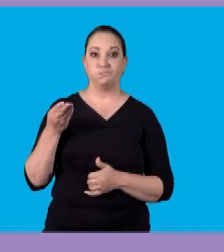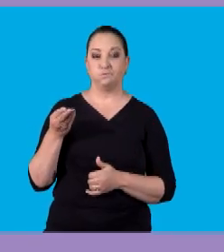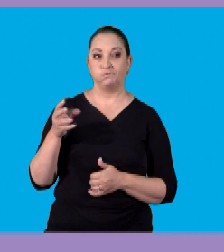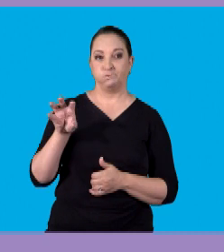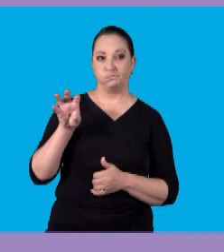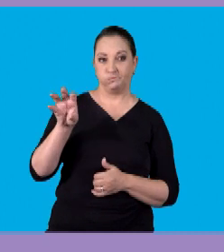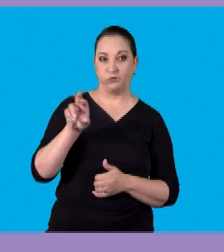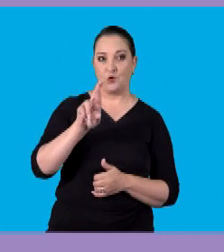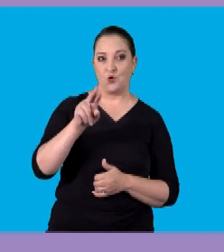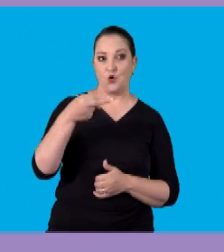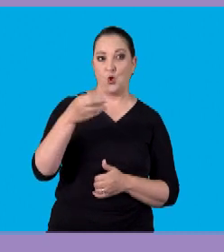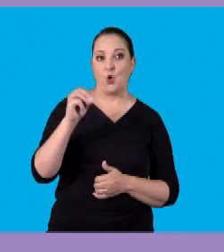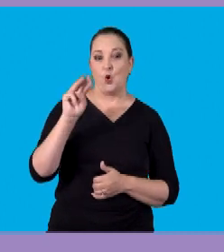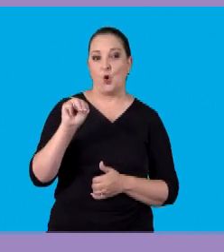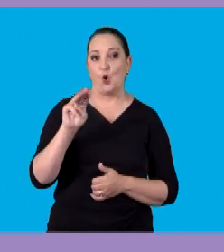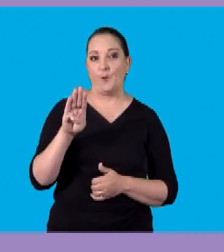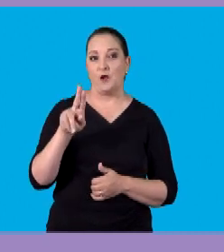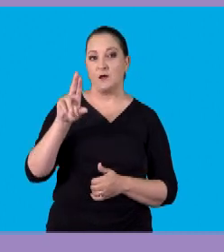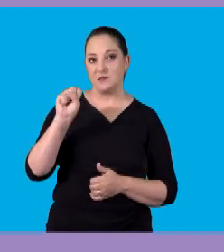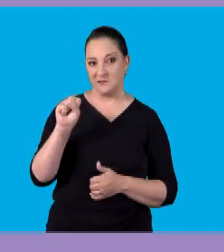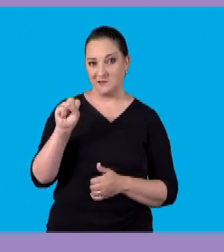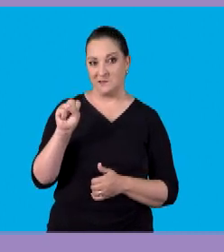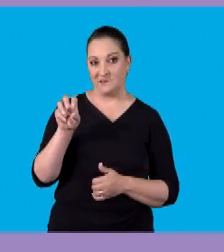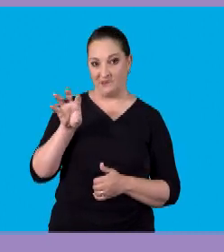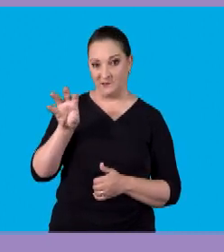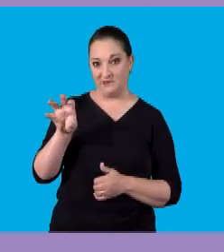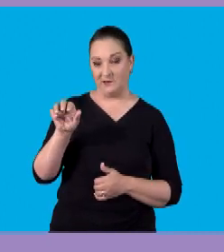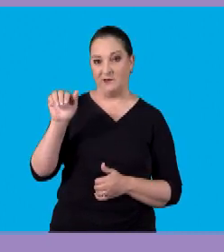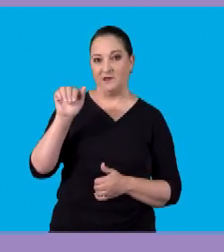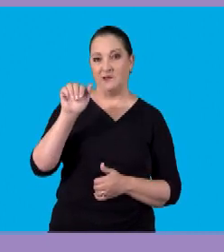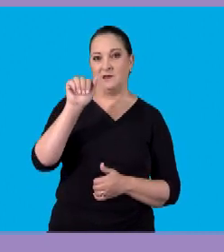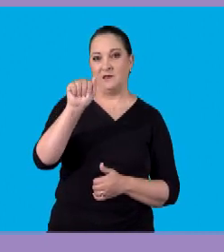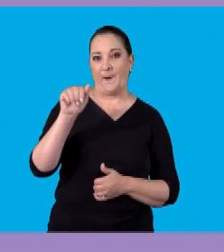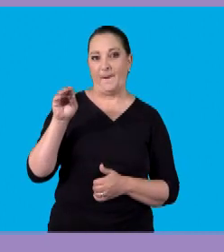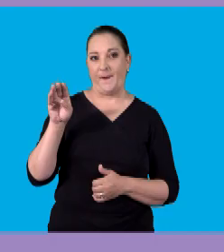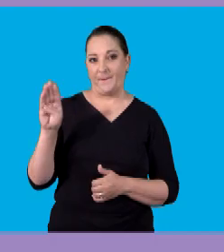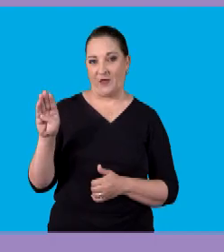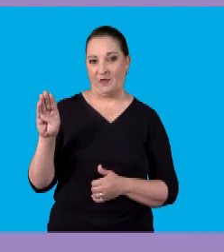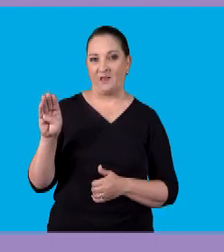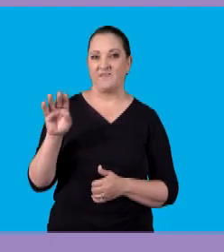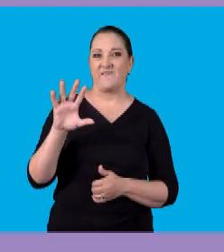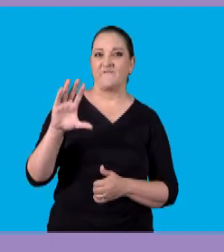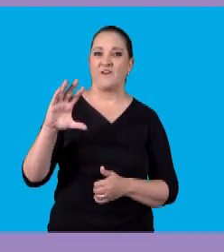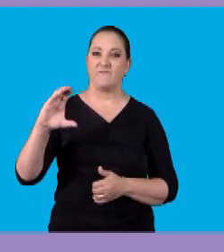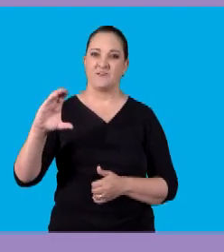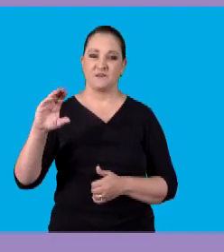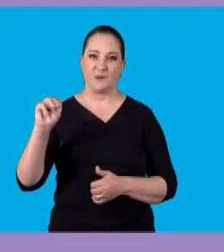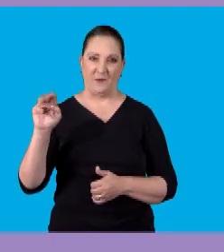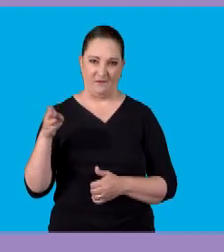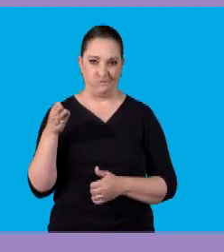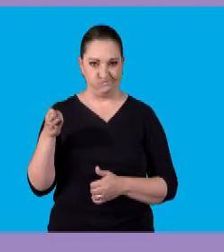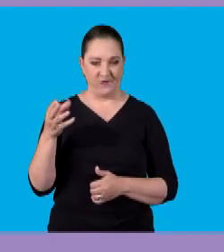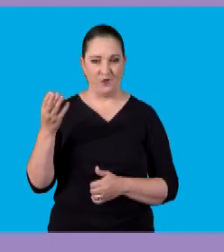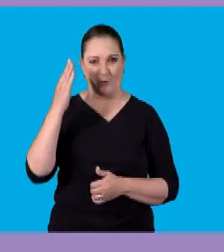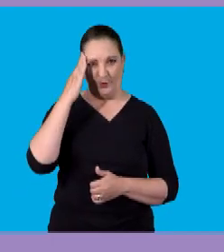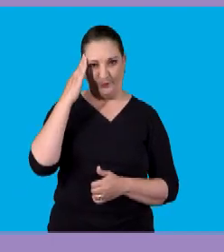there, the rhombus below is given with AB is equals to 5 centimeters. So we have AB is equals